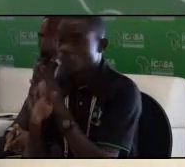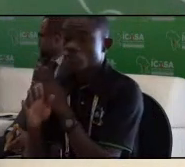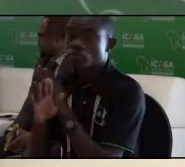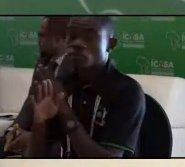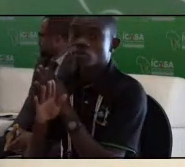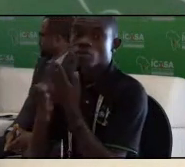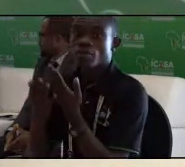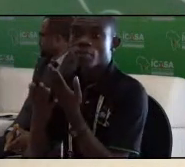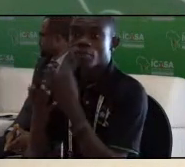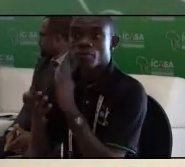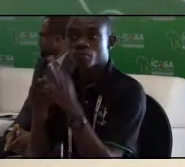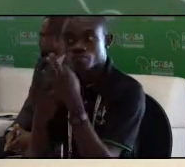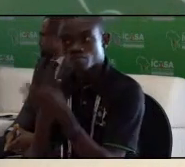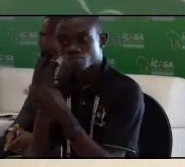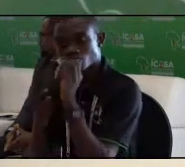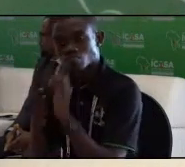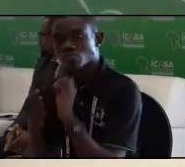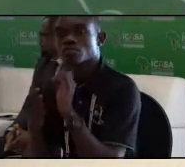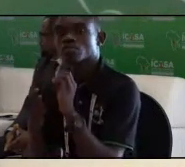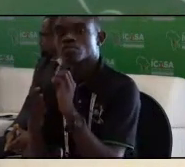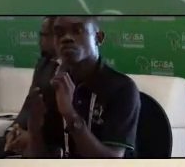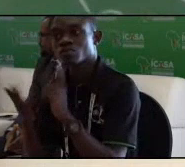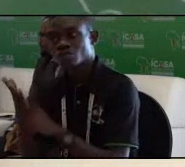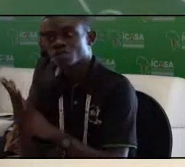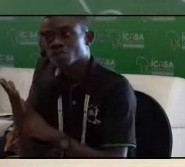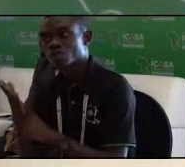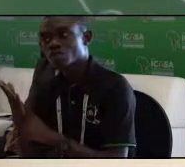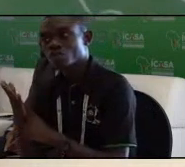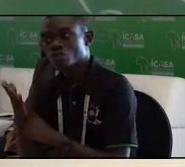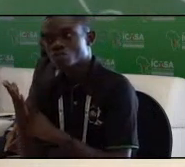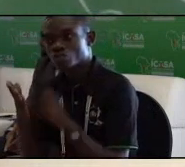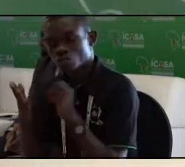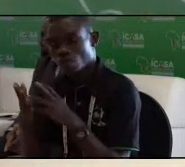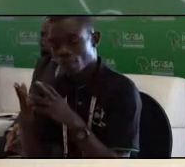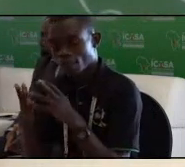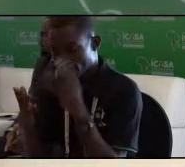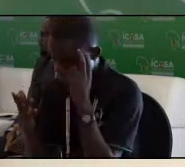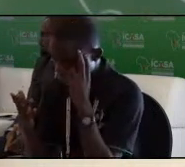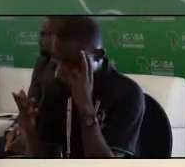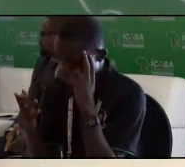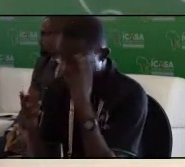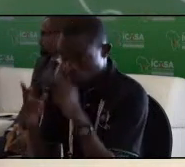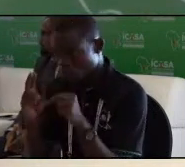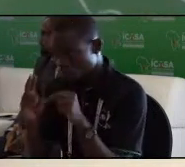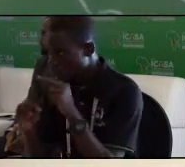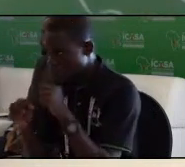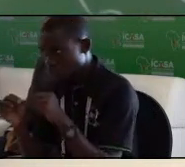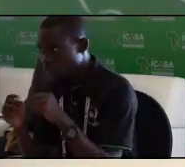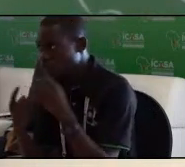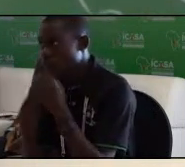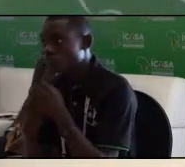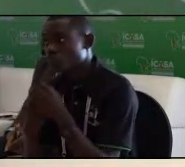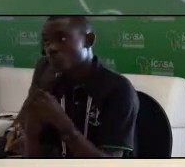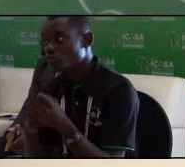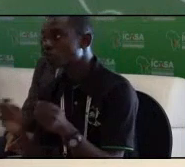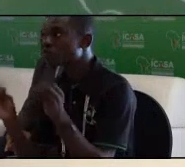unprotected sex, or if they have come in for a condom, most likely they are going to have sex. So we bundle them by putting these